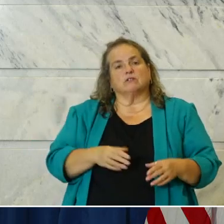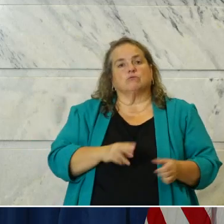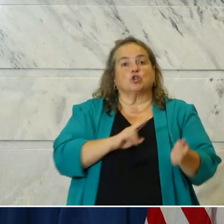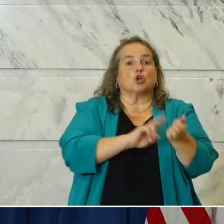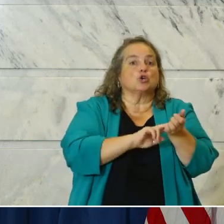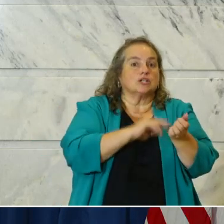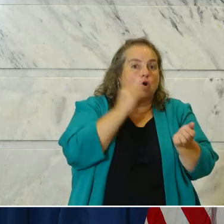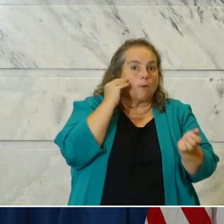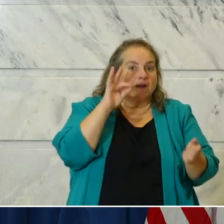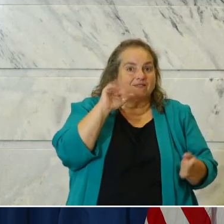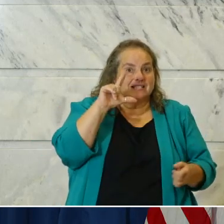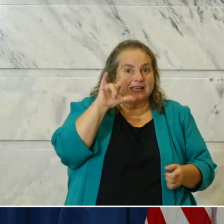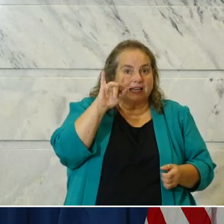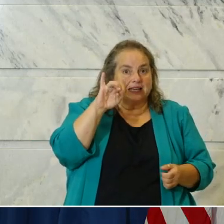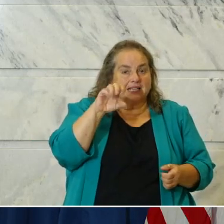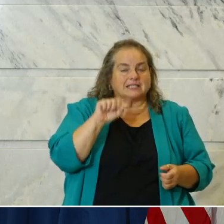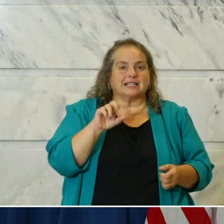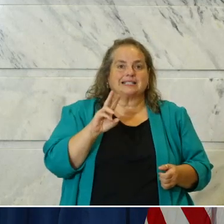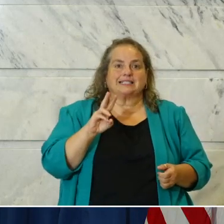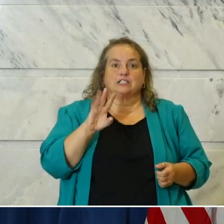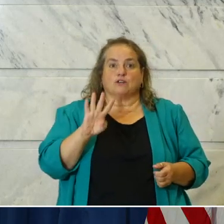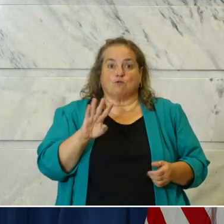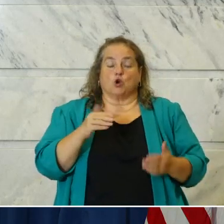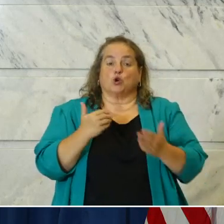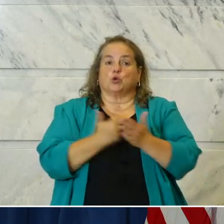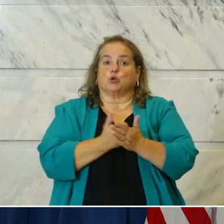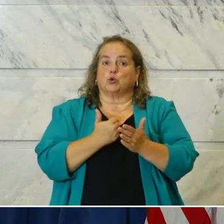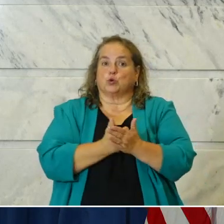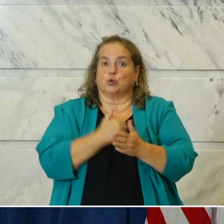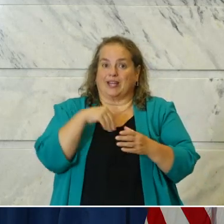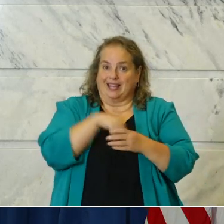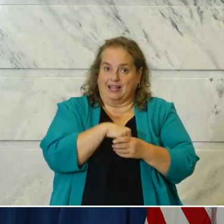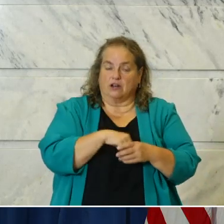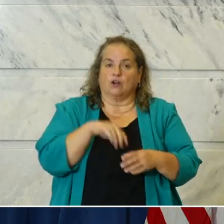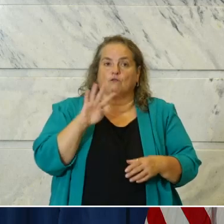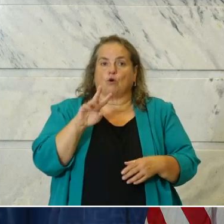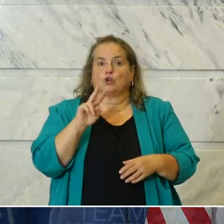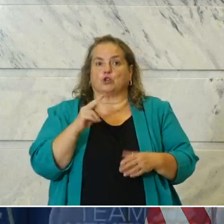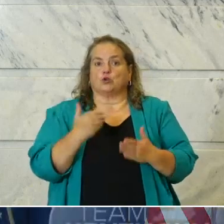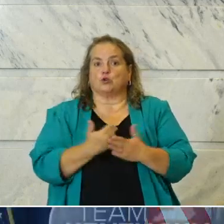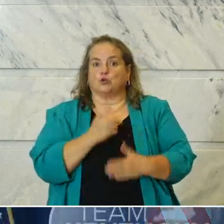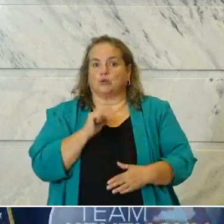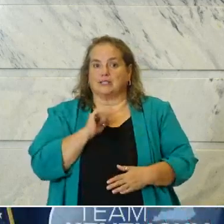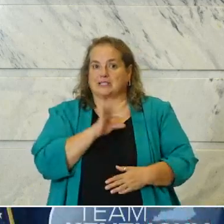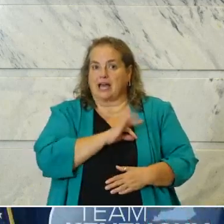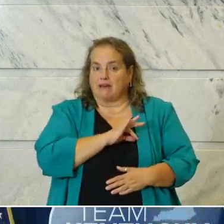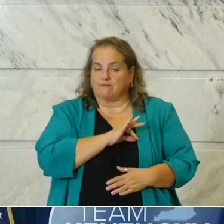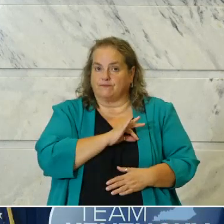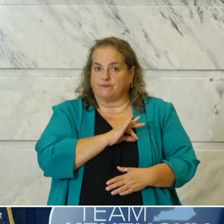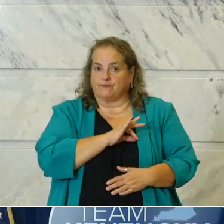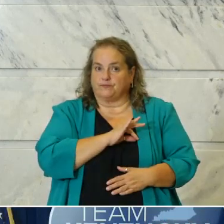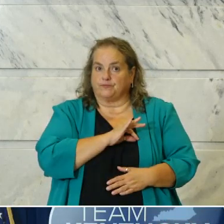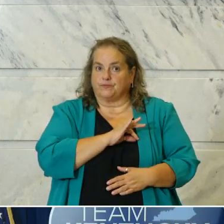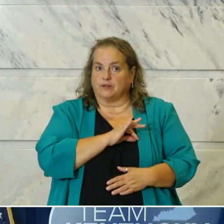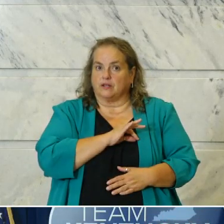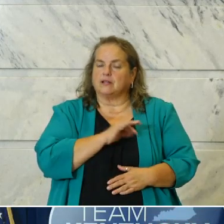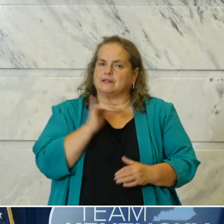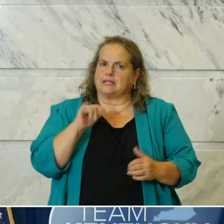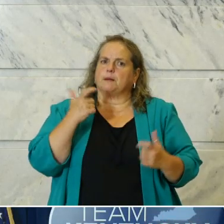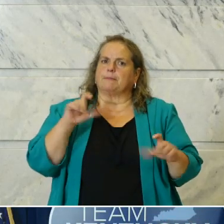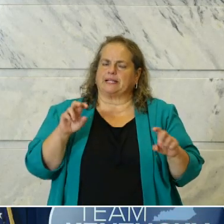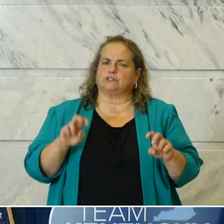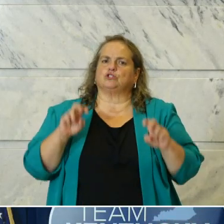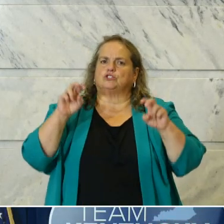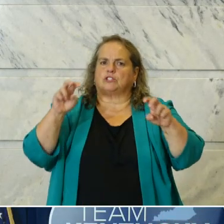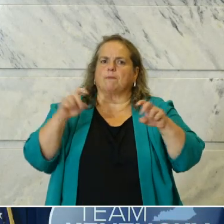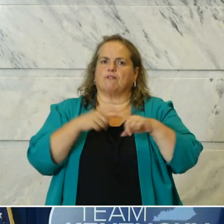facilities, 64 new residents, 42 new staff. That's some of the larger jump in the day-to-day that